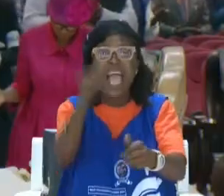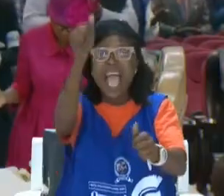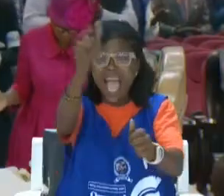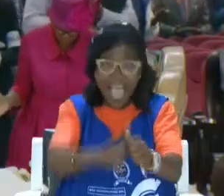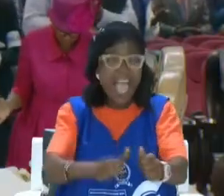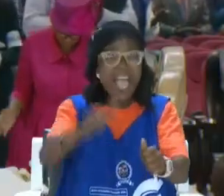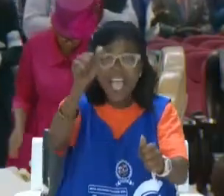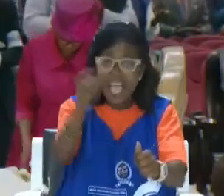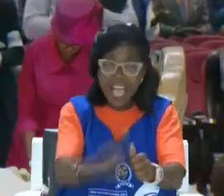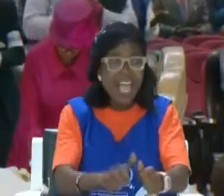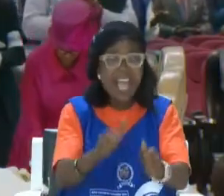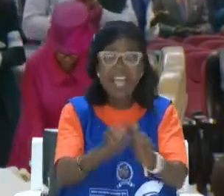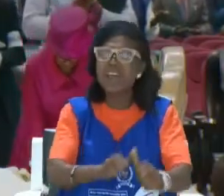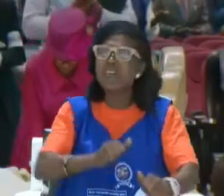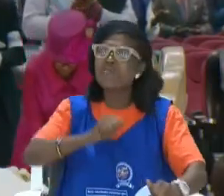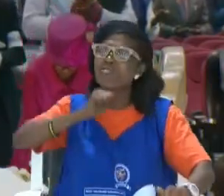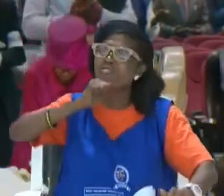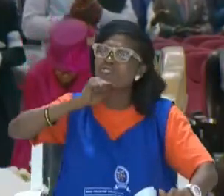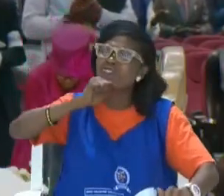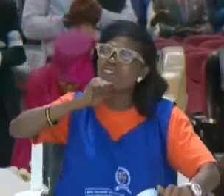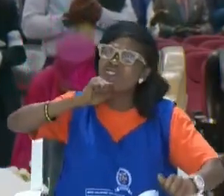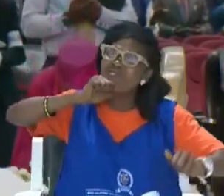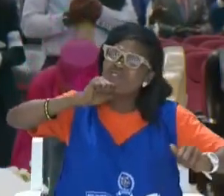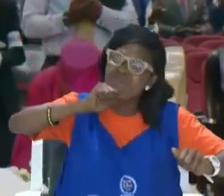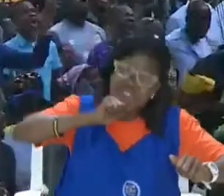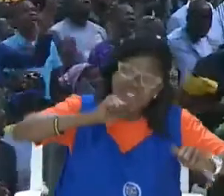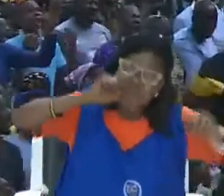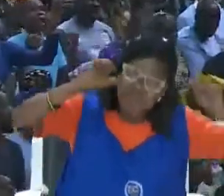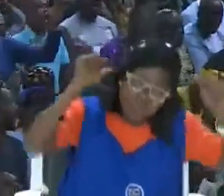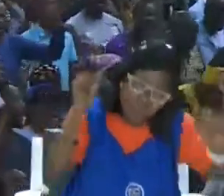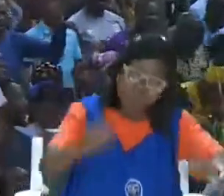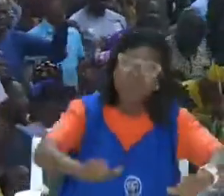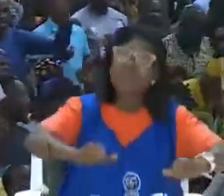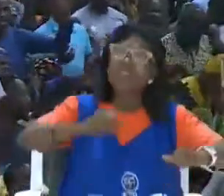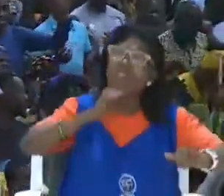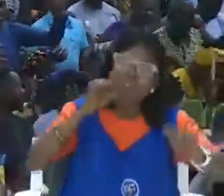Every impossibility in your life will become possible.